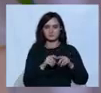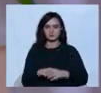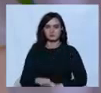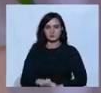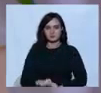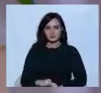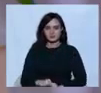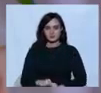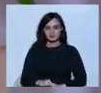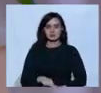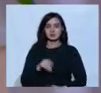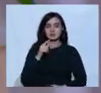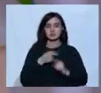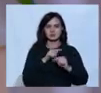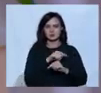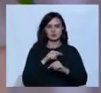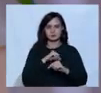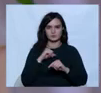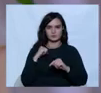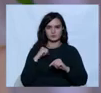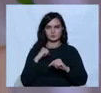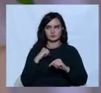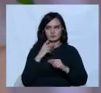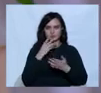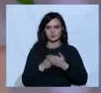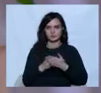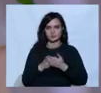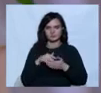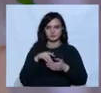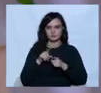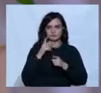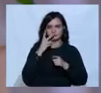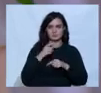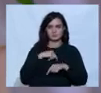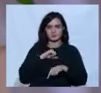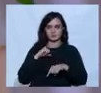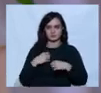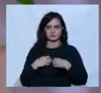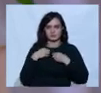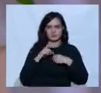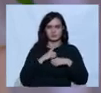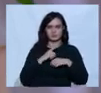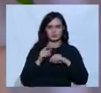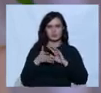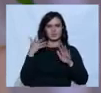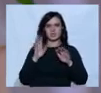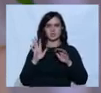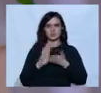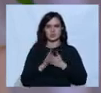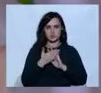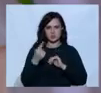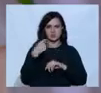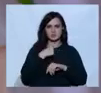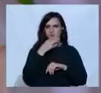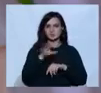marry whichever suitor correctly chooses 3 boxes, a gold one, a silver one, and a lead one,